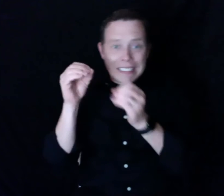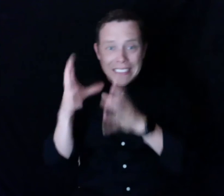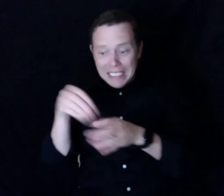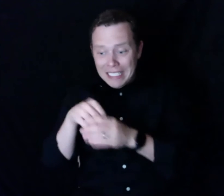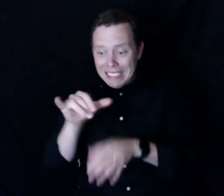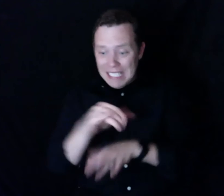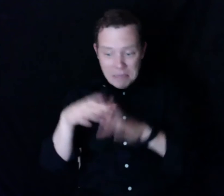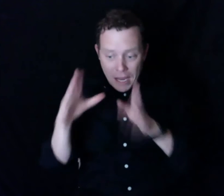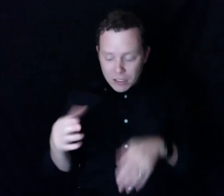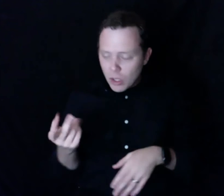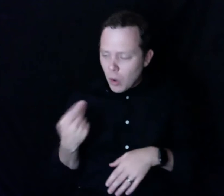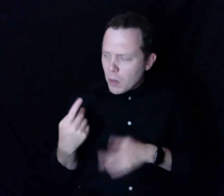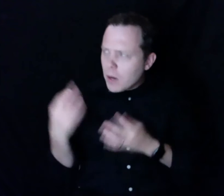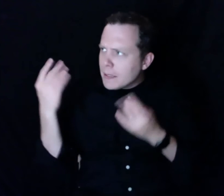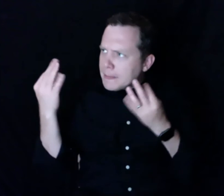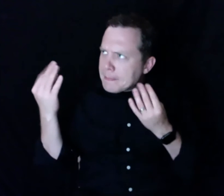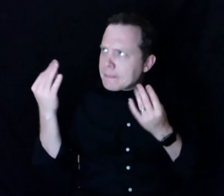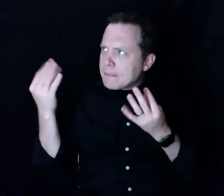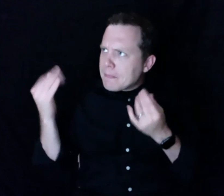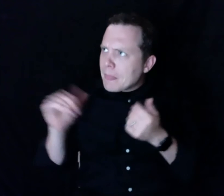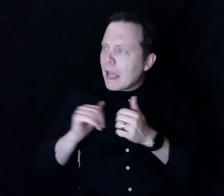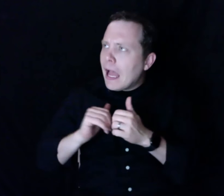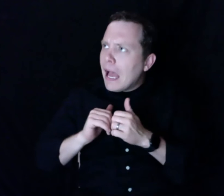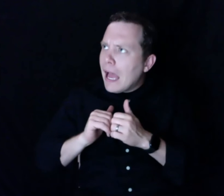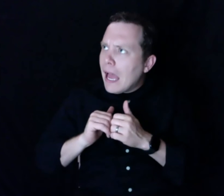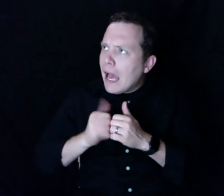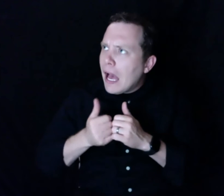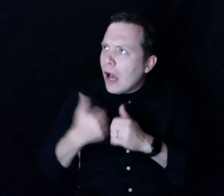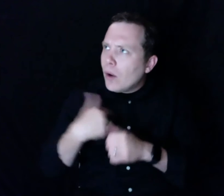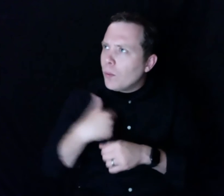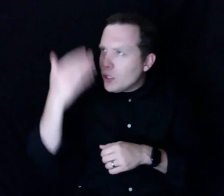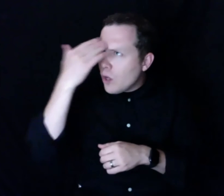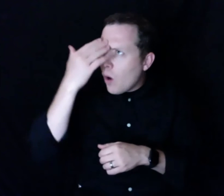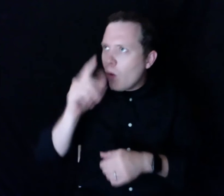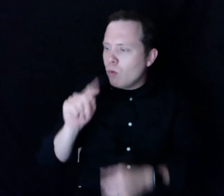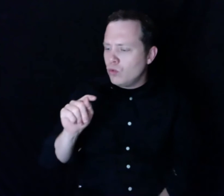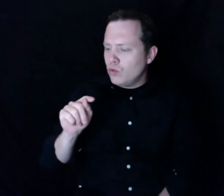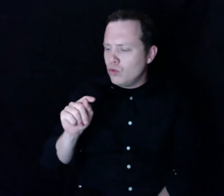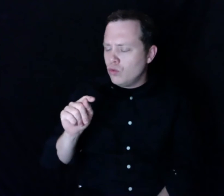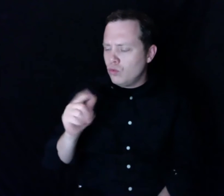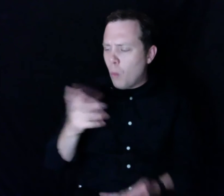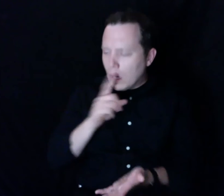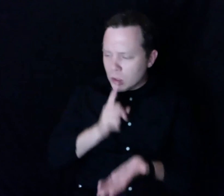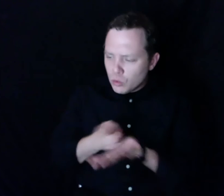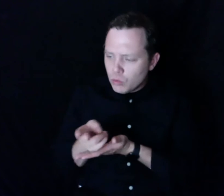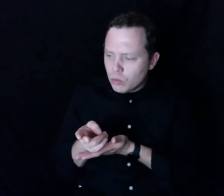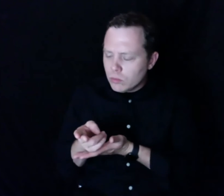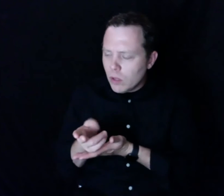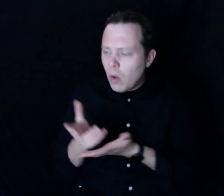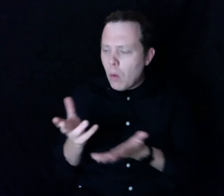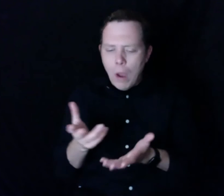this notion in our modern world of how do we know what's true? What makes a reliable